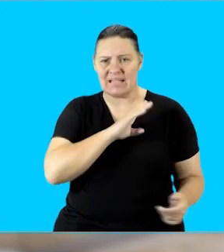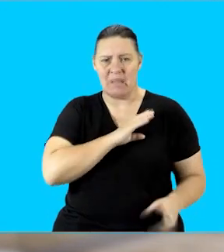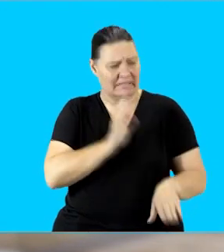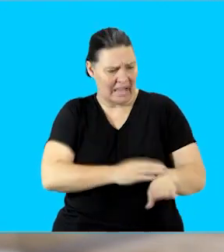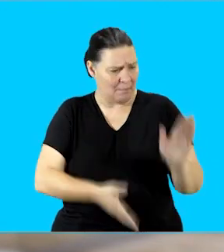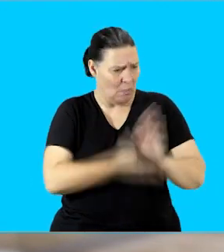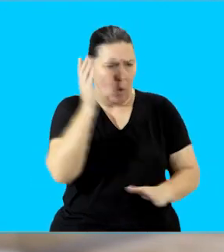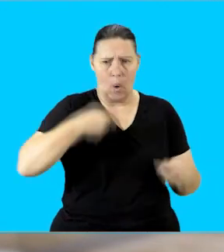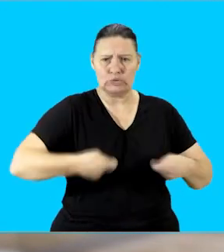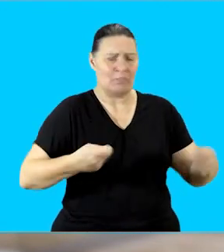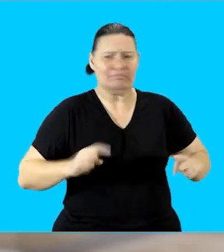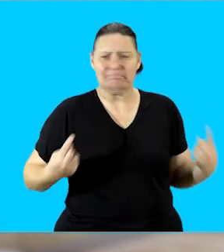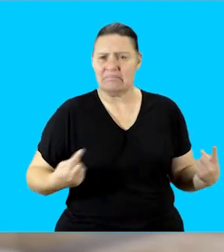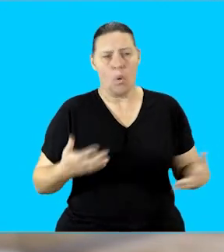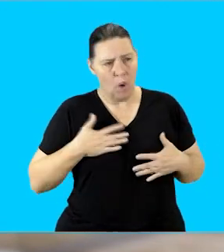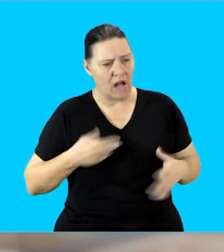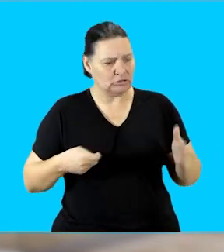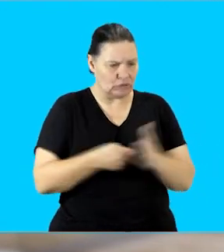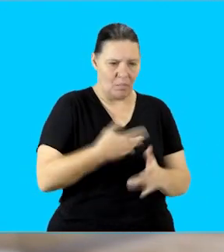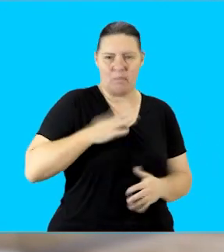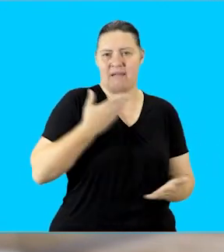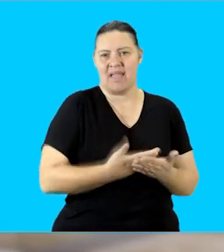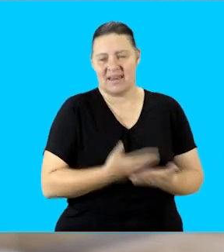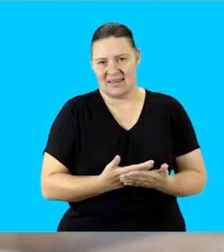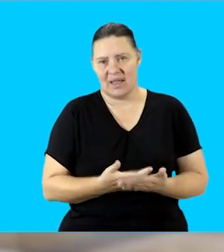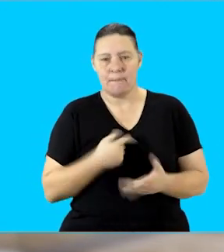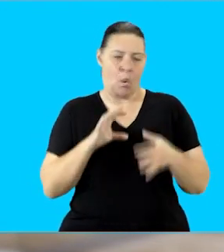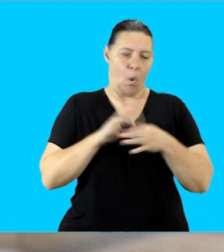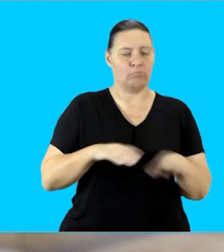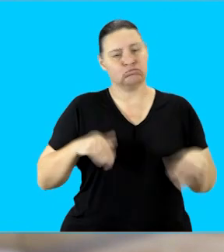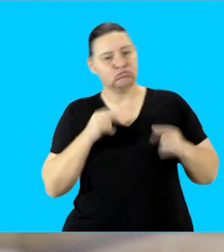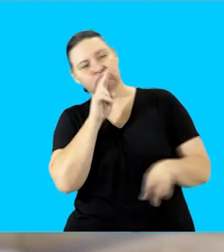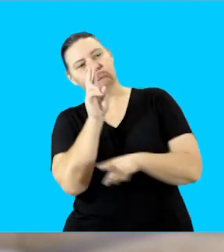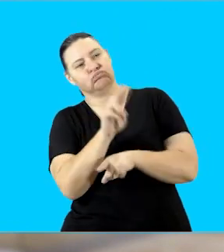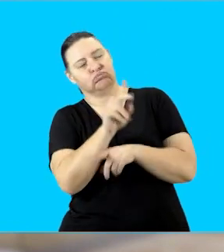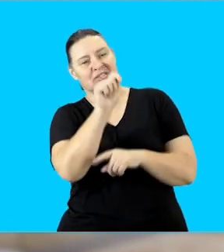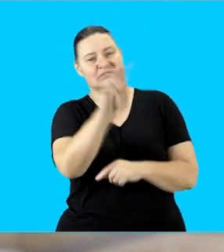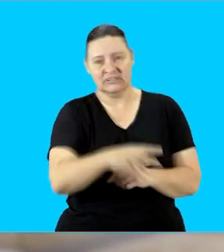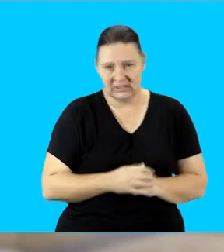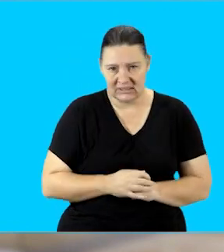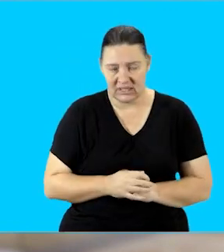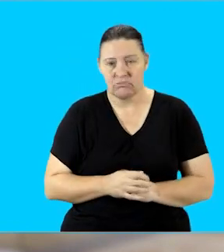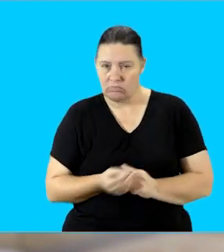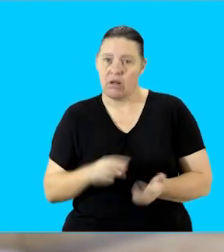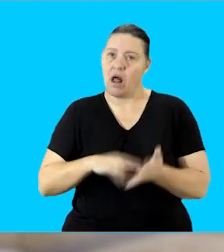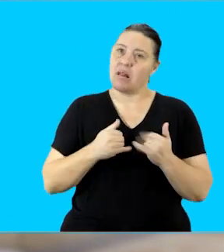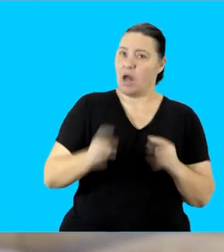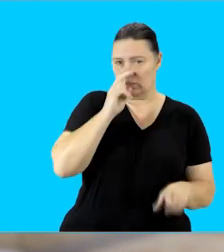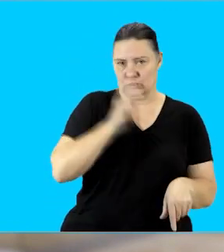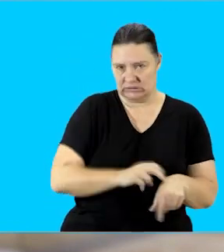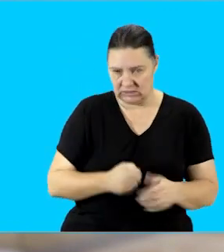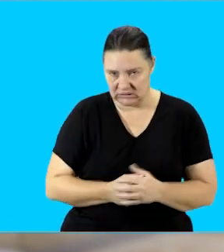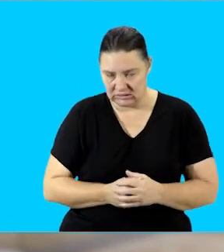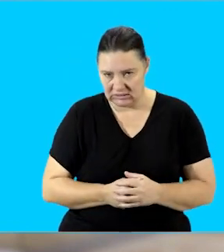most customers want. You want to shop at your convenience. Shop where you are, sitting at home, watching TV without going to stand on a